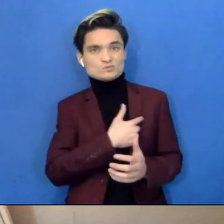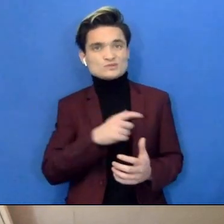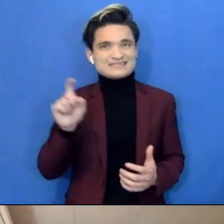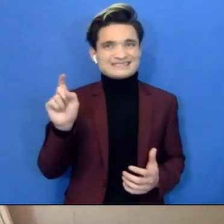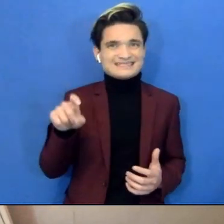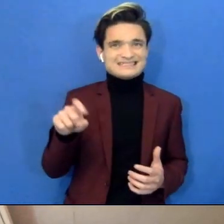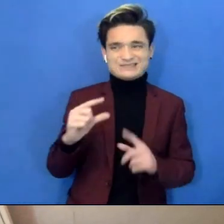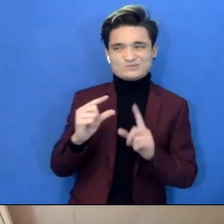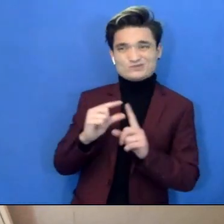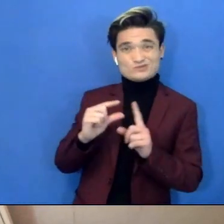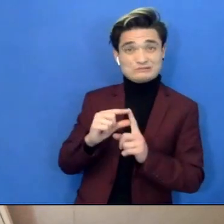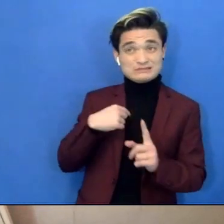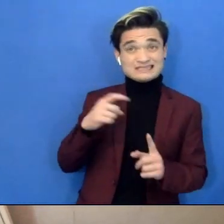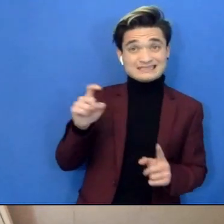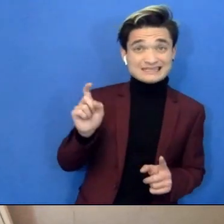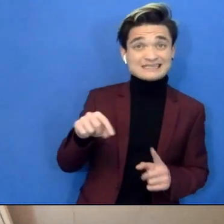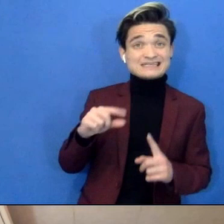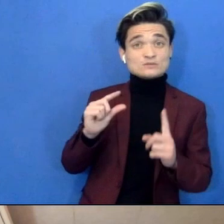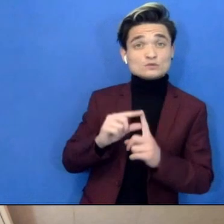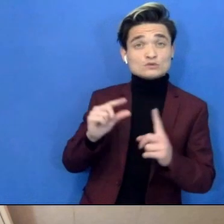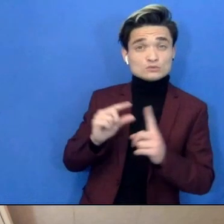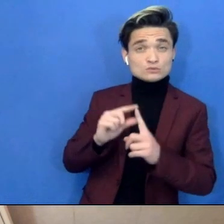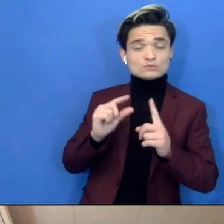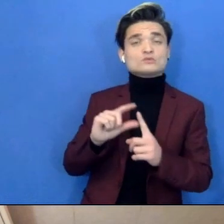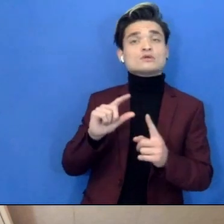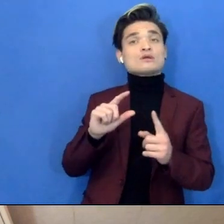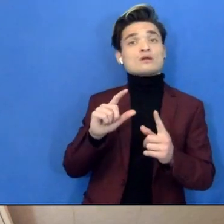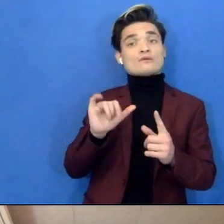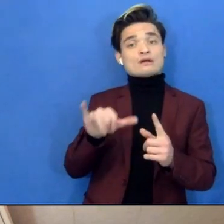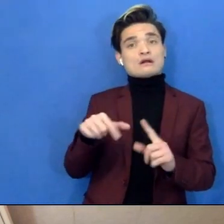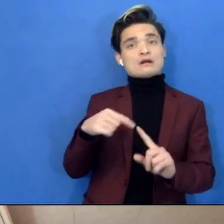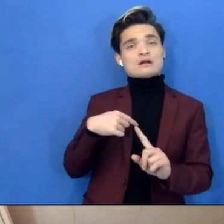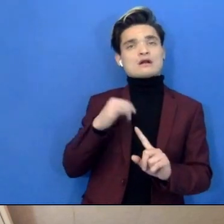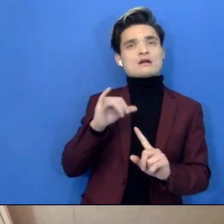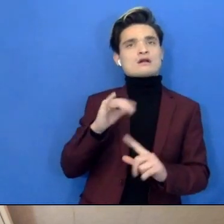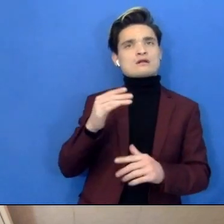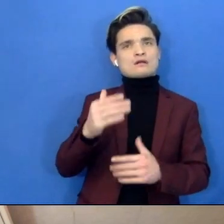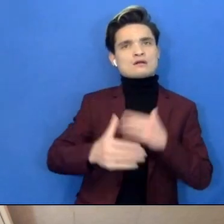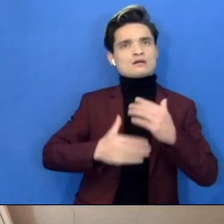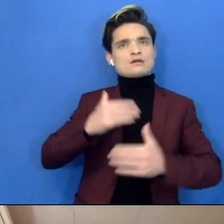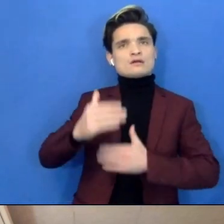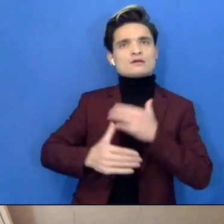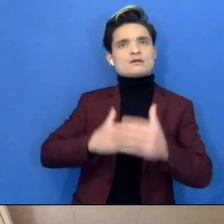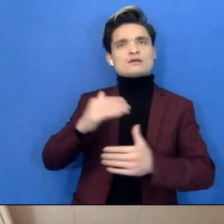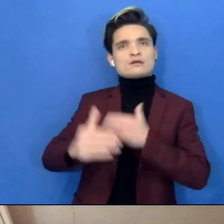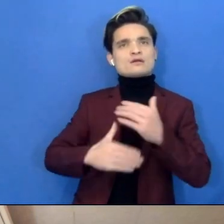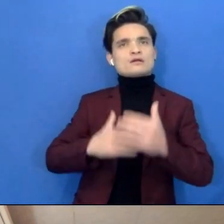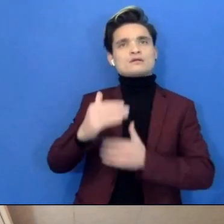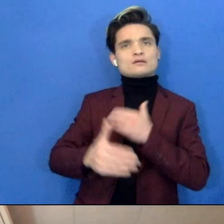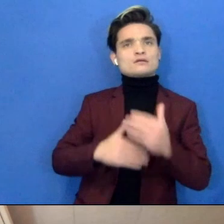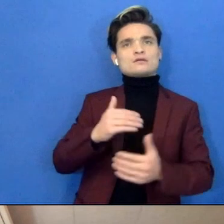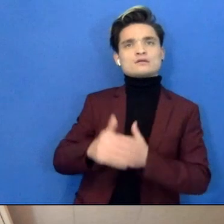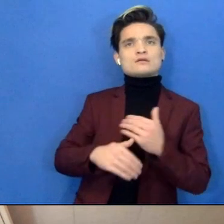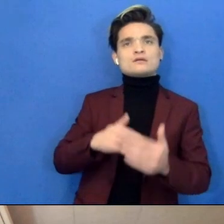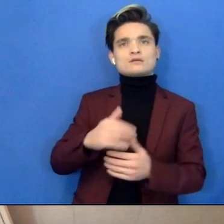through the process to create Speechless with some friends. And Speechless is a long